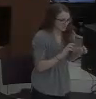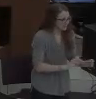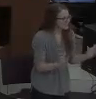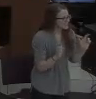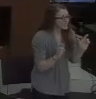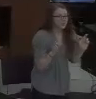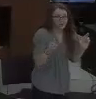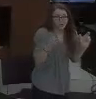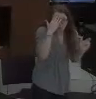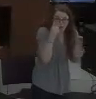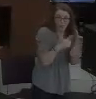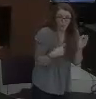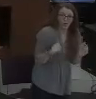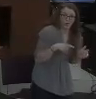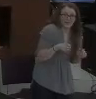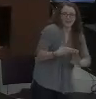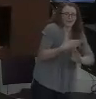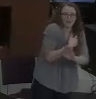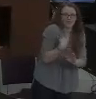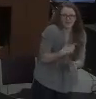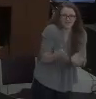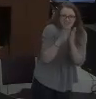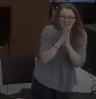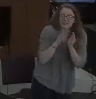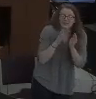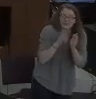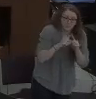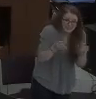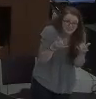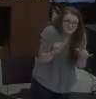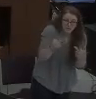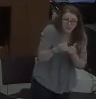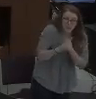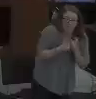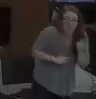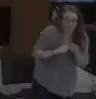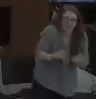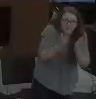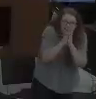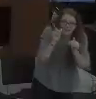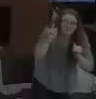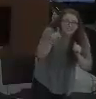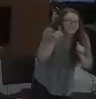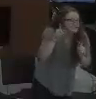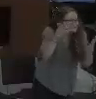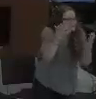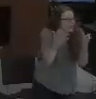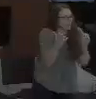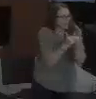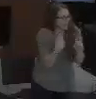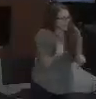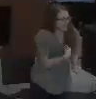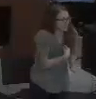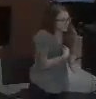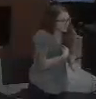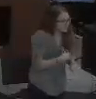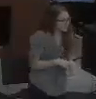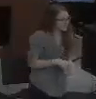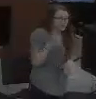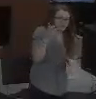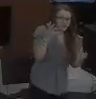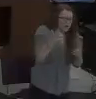what we need even before we ask, and yet you love it when we ask because you just want to be with us. You